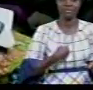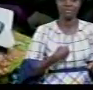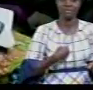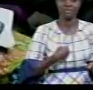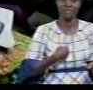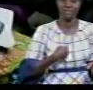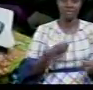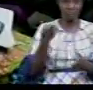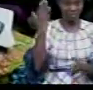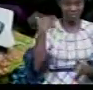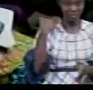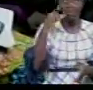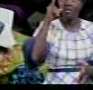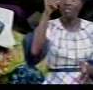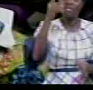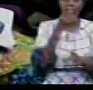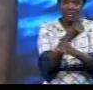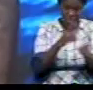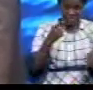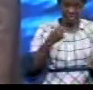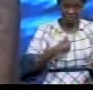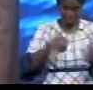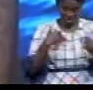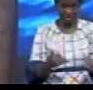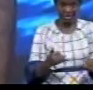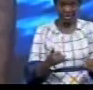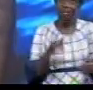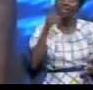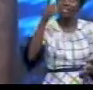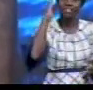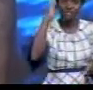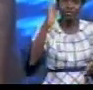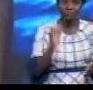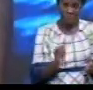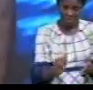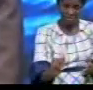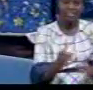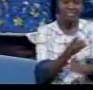now. He will yet deliver me.